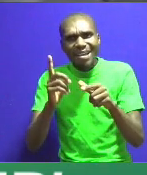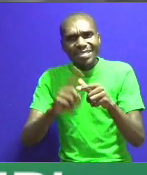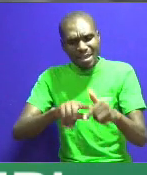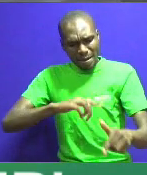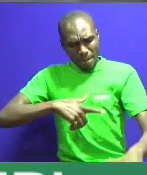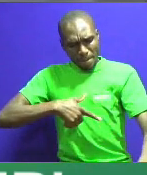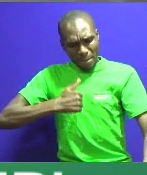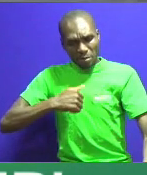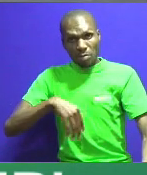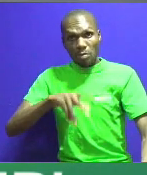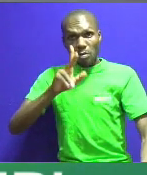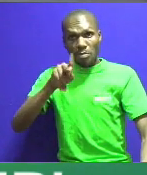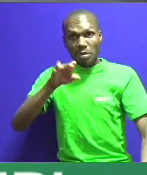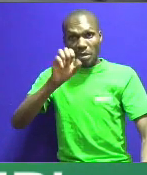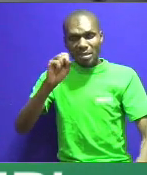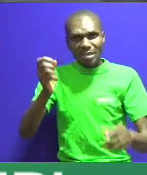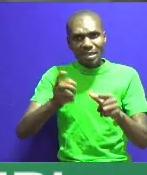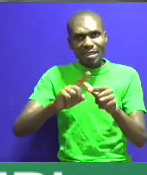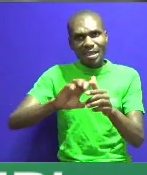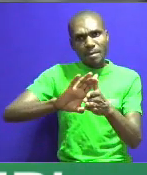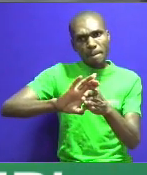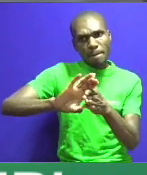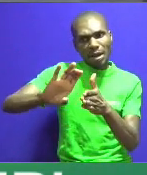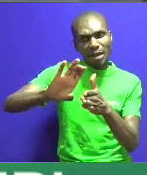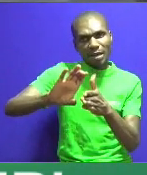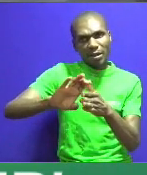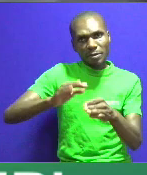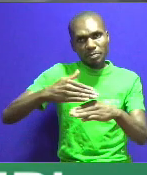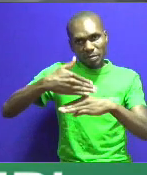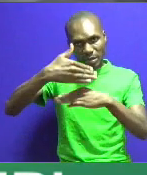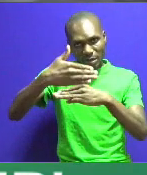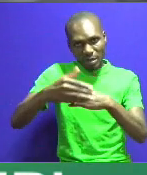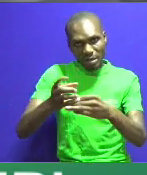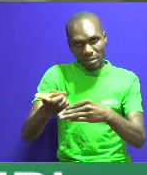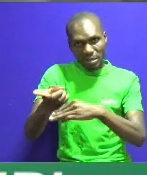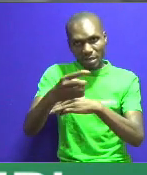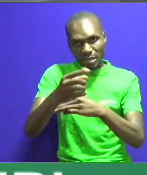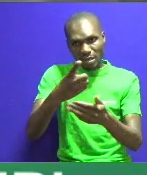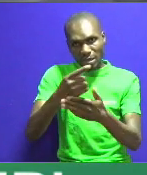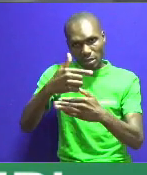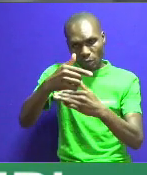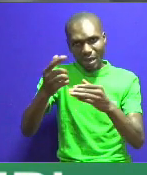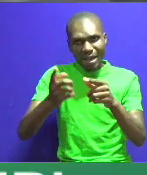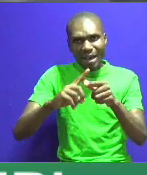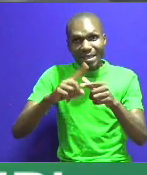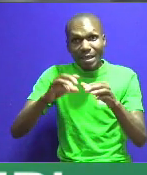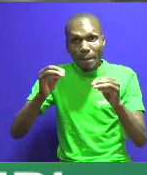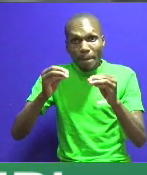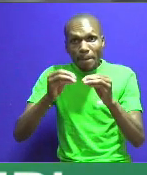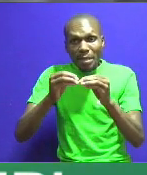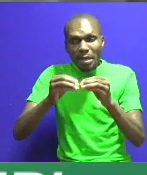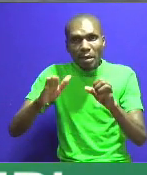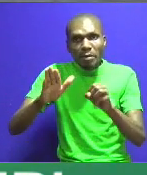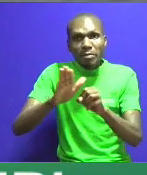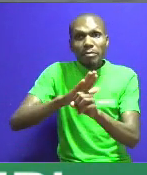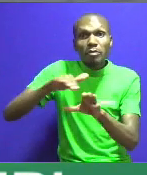and the PS will be coming back to the airport in the next few days, next week, to have a meeting with the entire